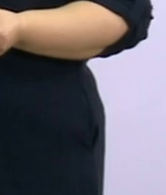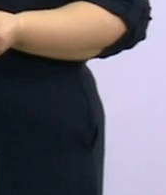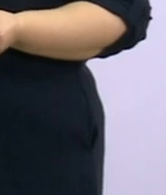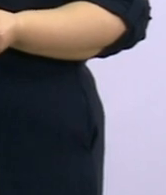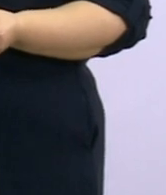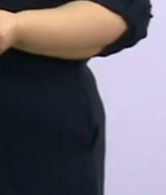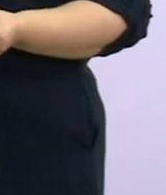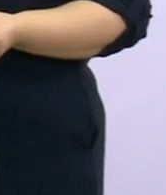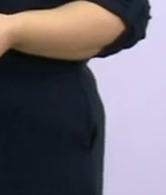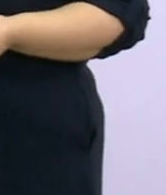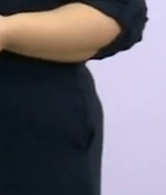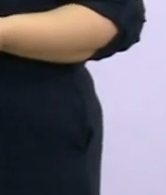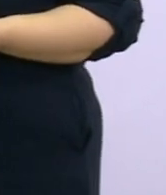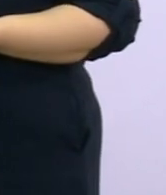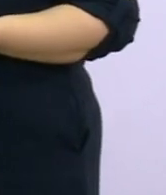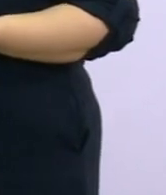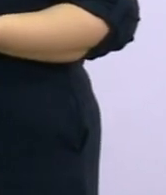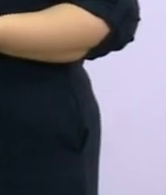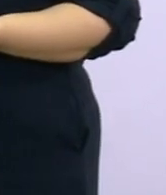And what is the answer?